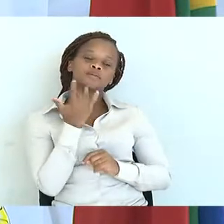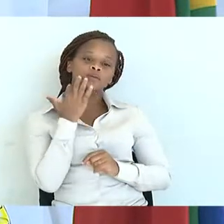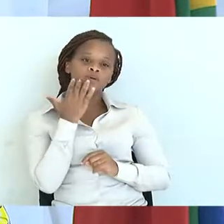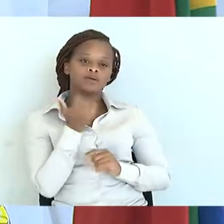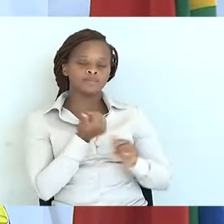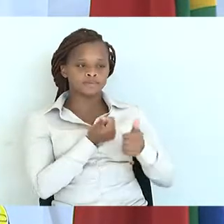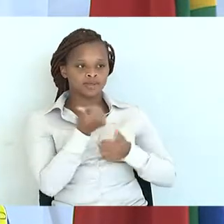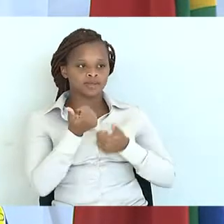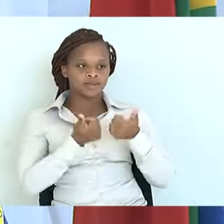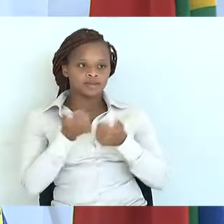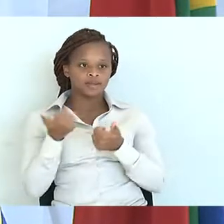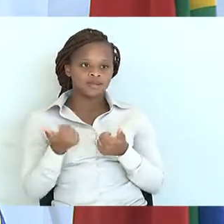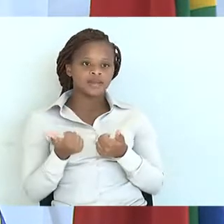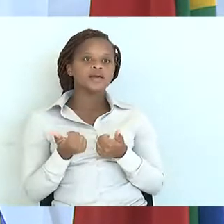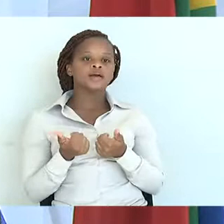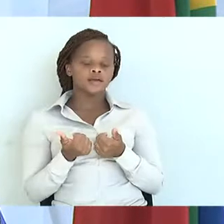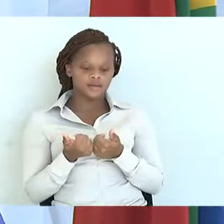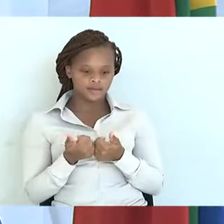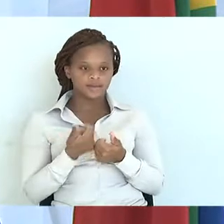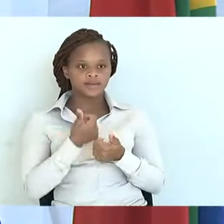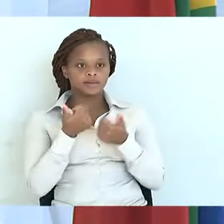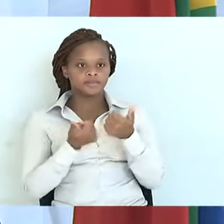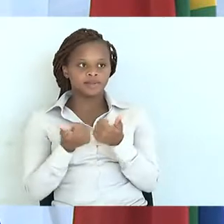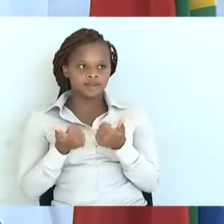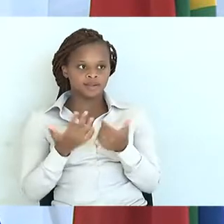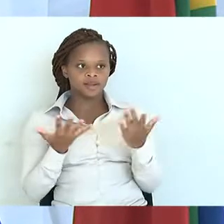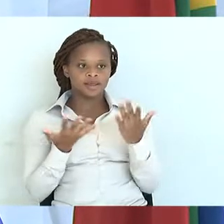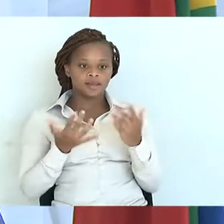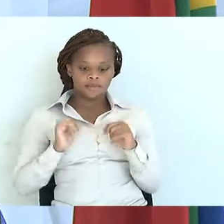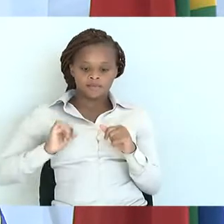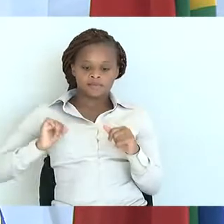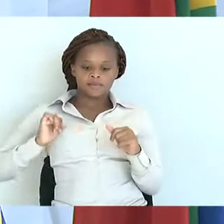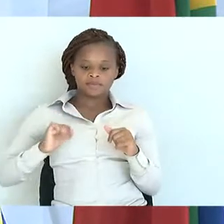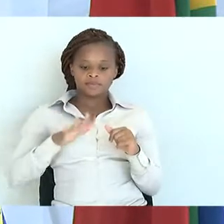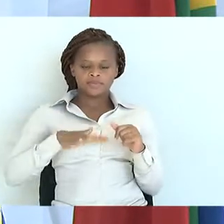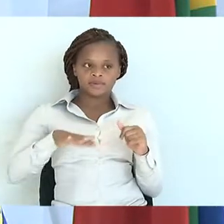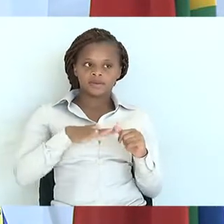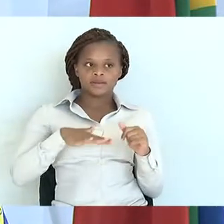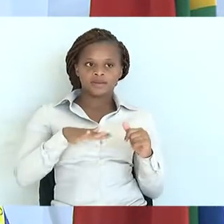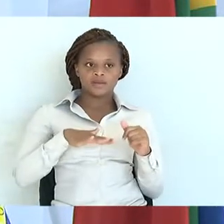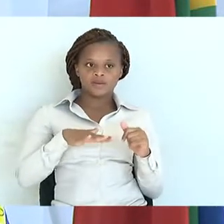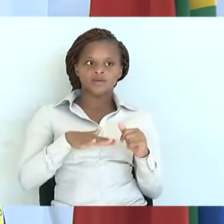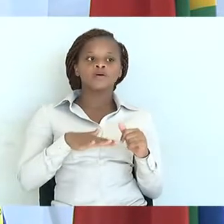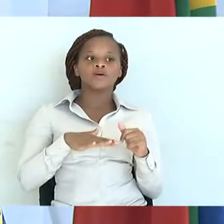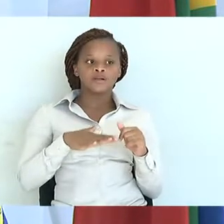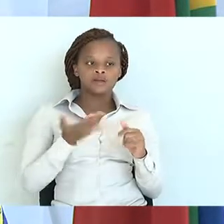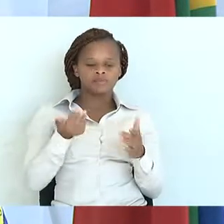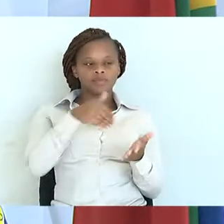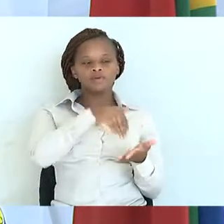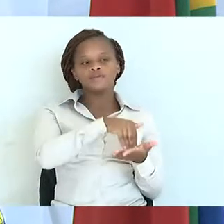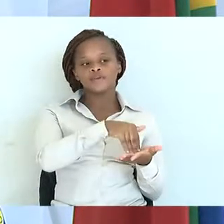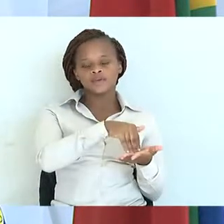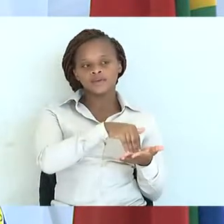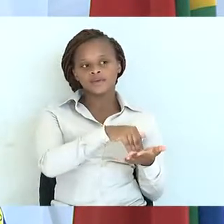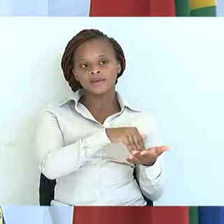baphindele lapho beqale khona kwamasipala la bezofike bathole